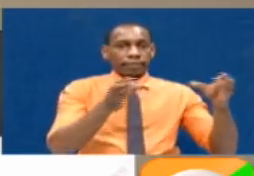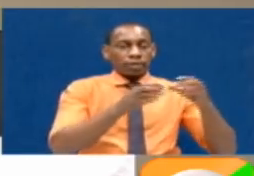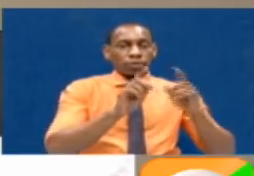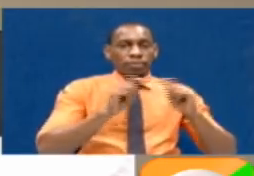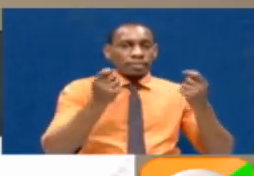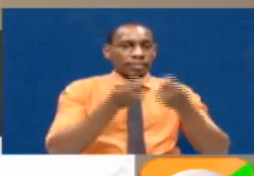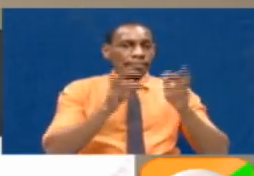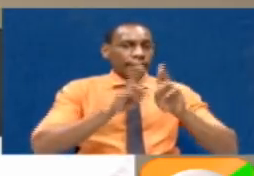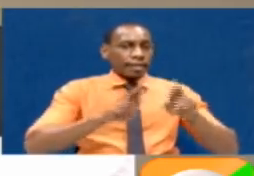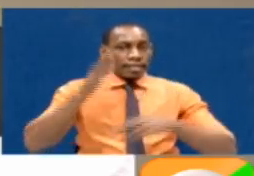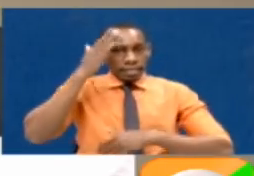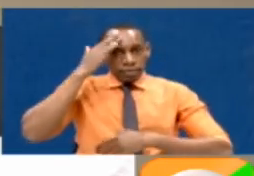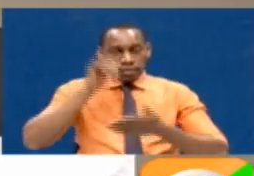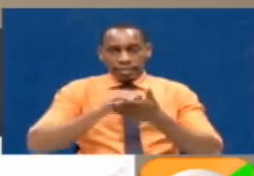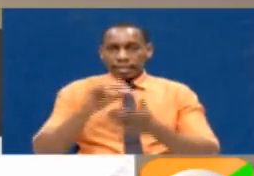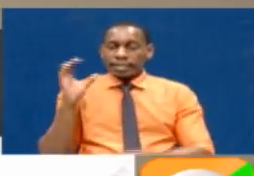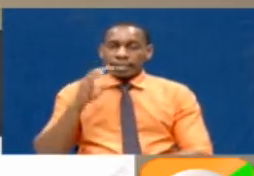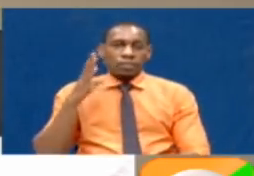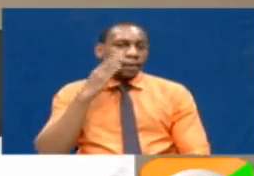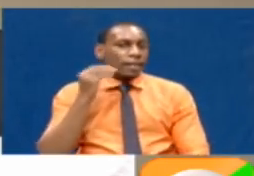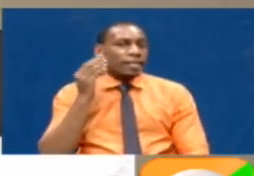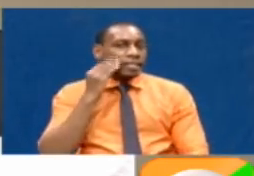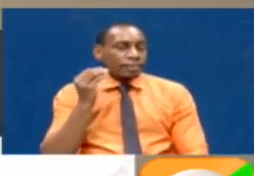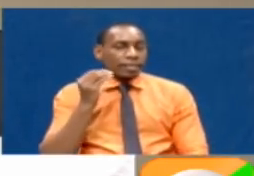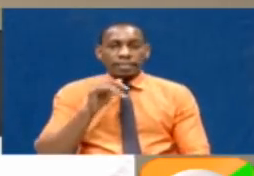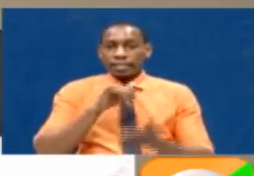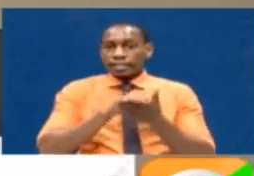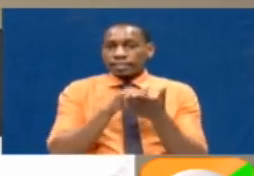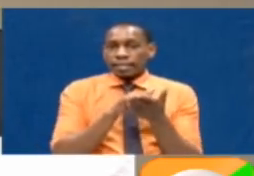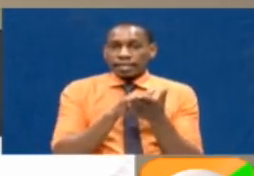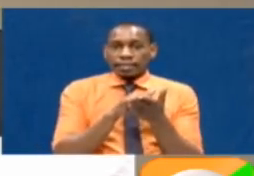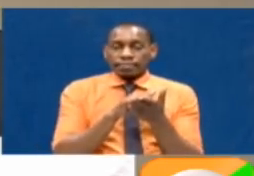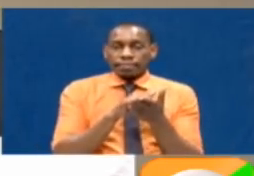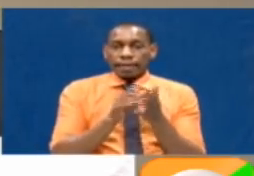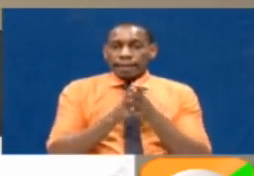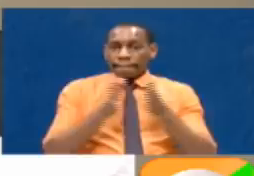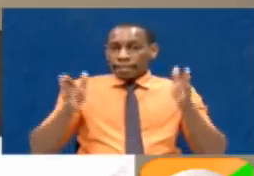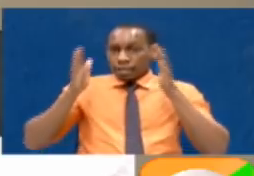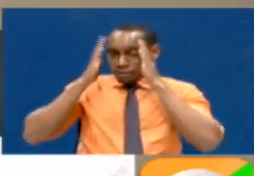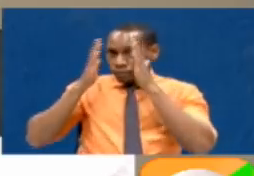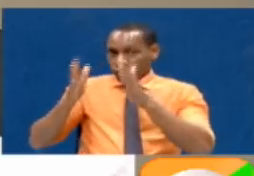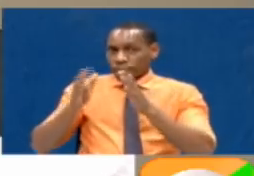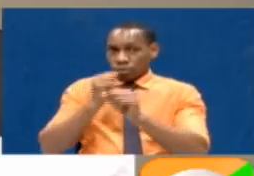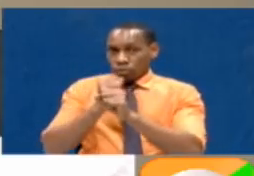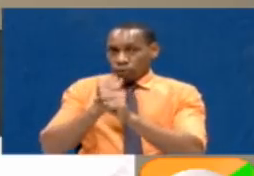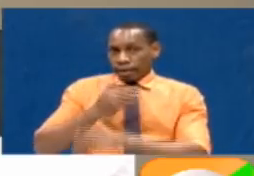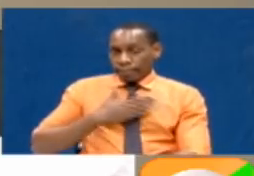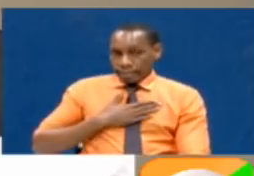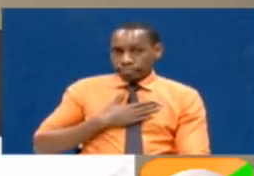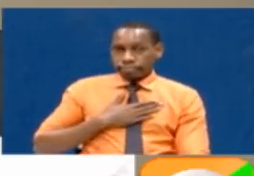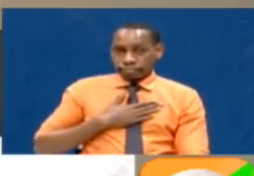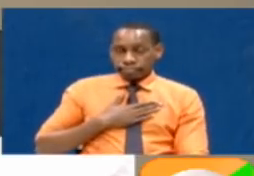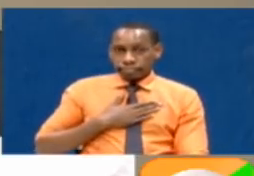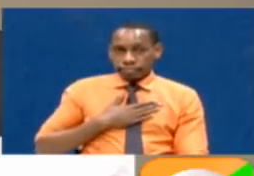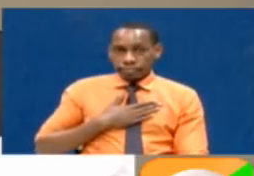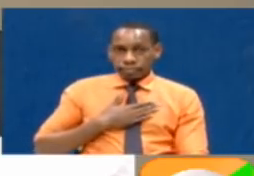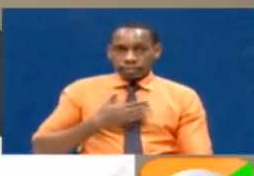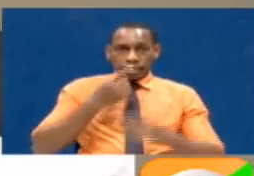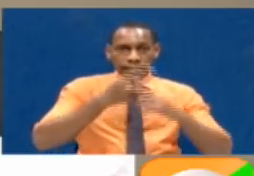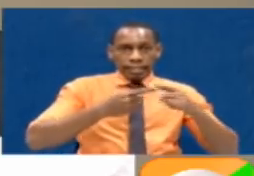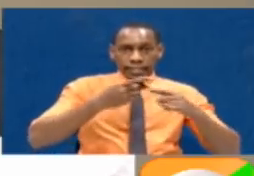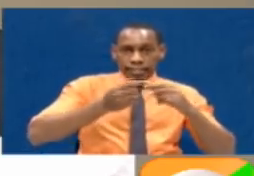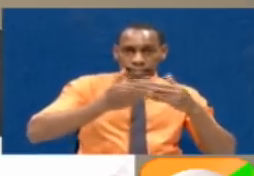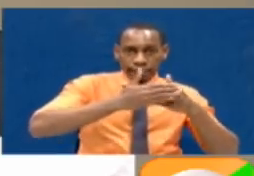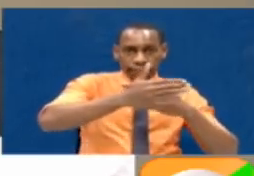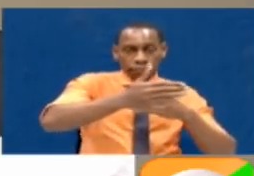team already know that customer experience is going to be a major focus for me in the coming years.